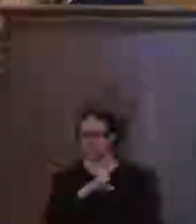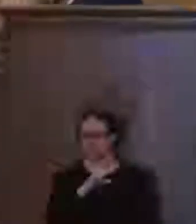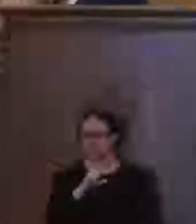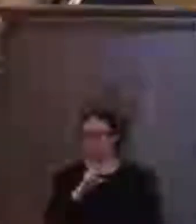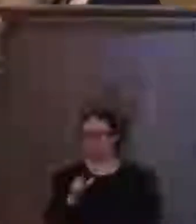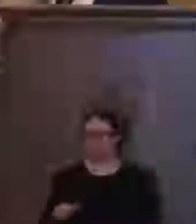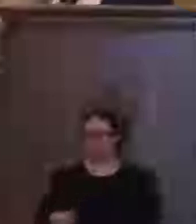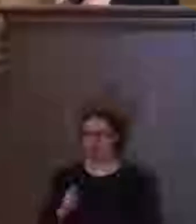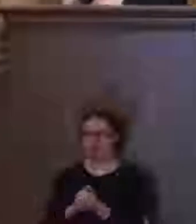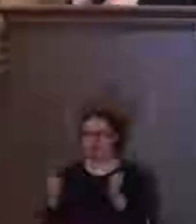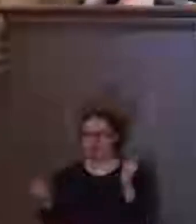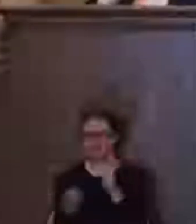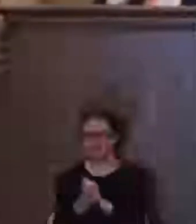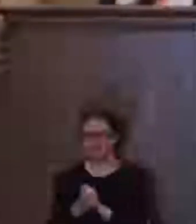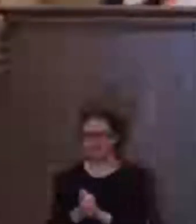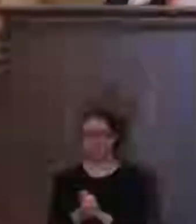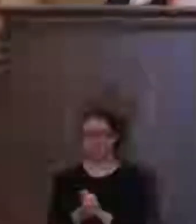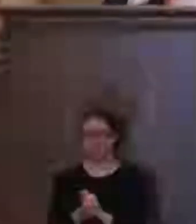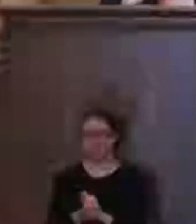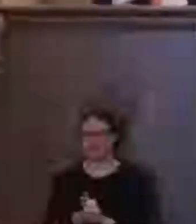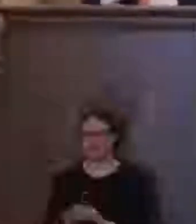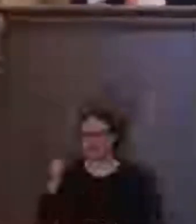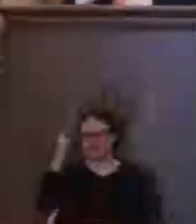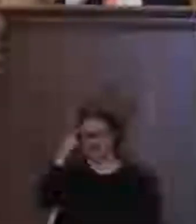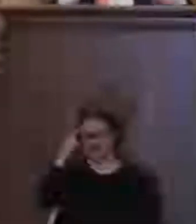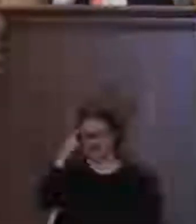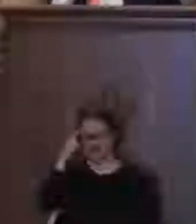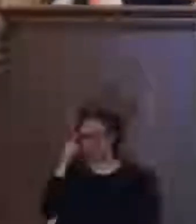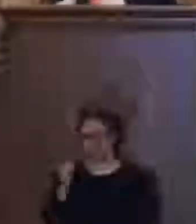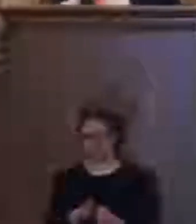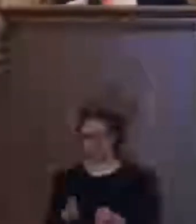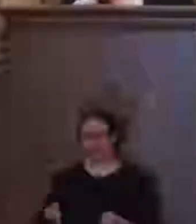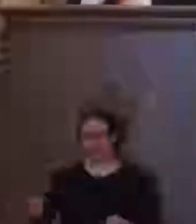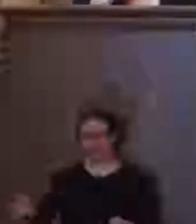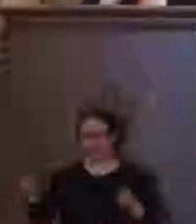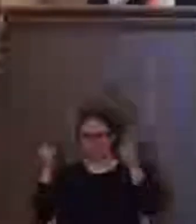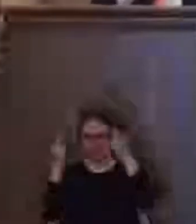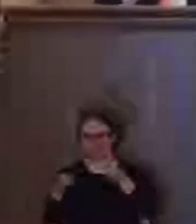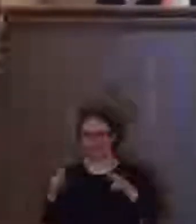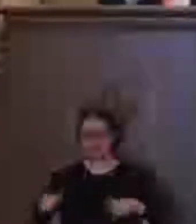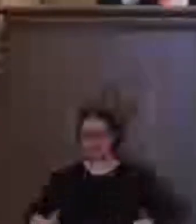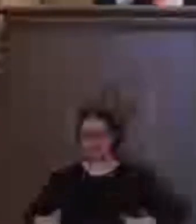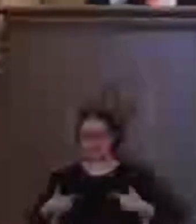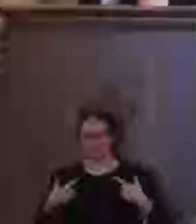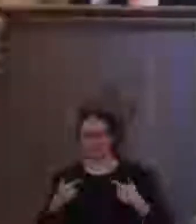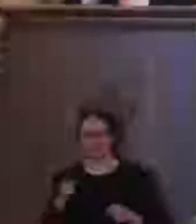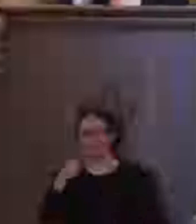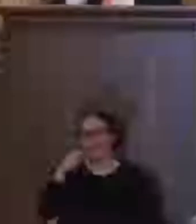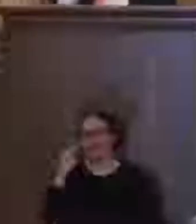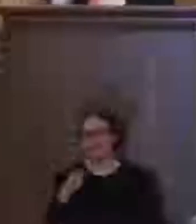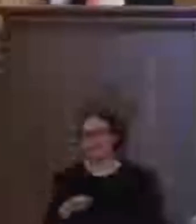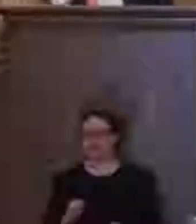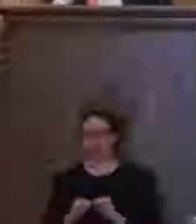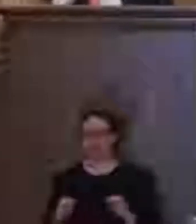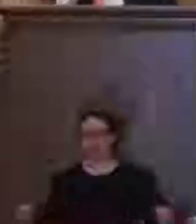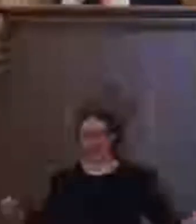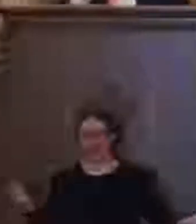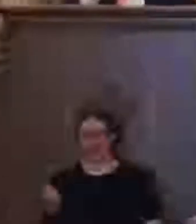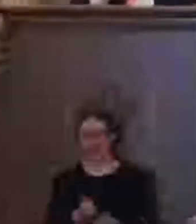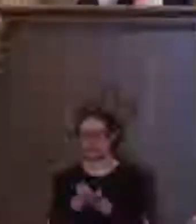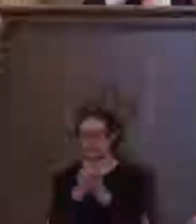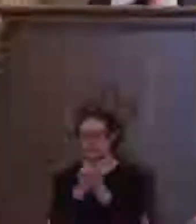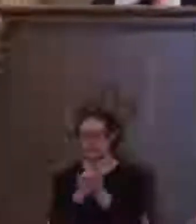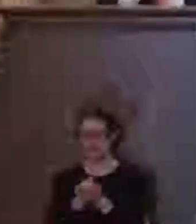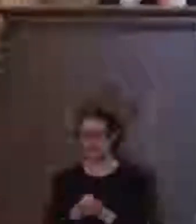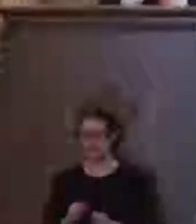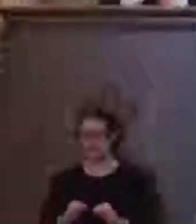him. It changed his whole attitude about everything going on in his life. Let me tell you, nothing can help you